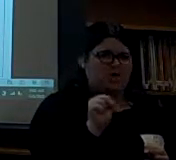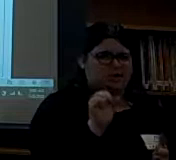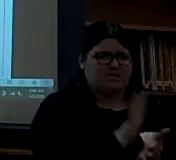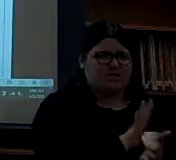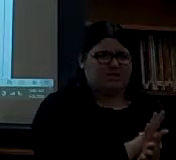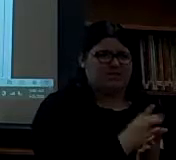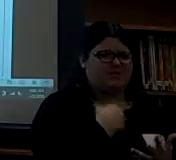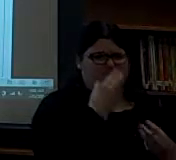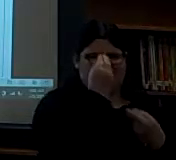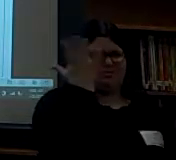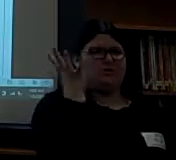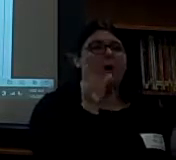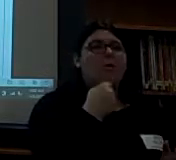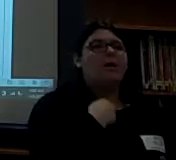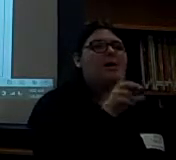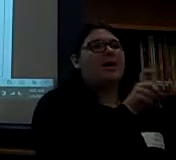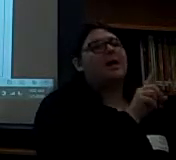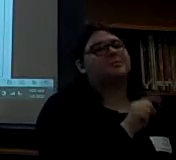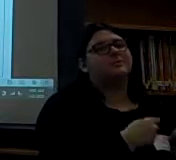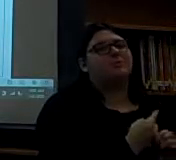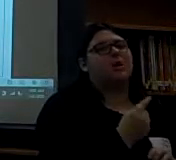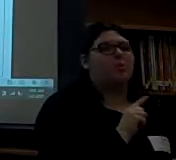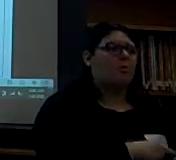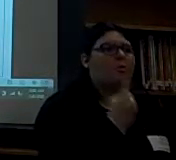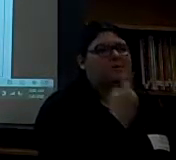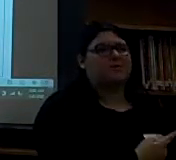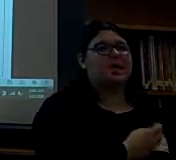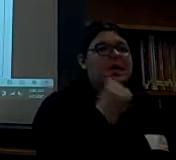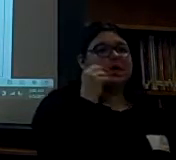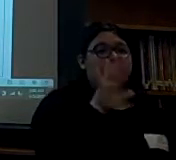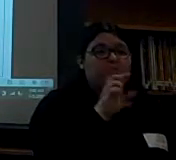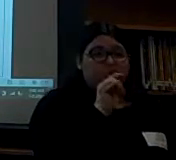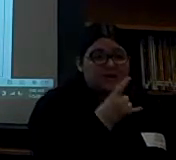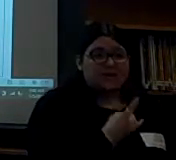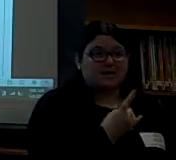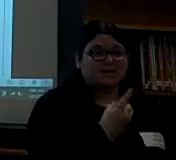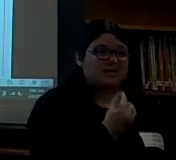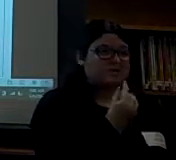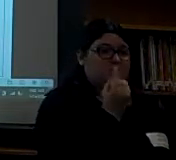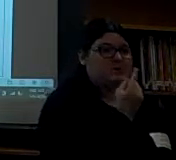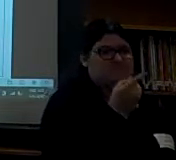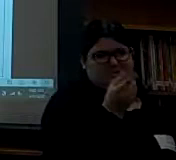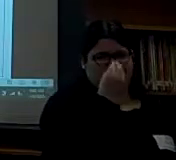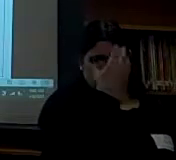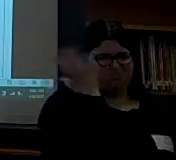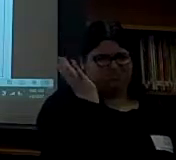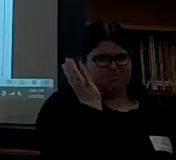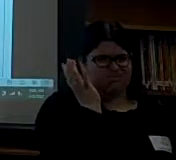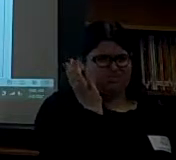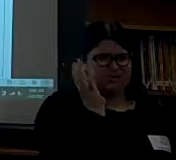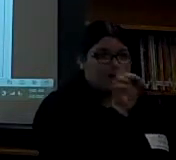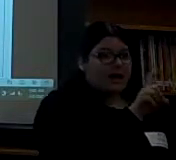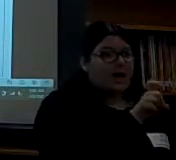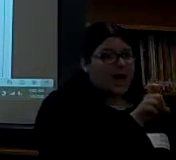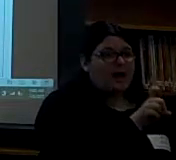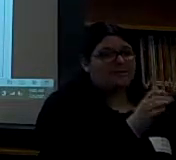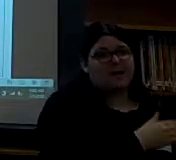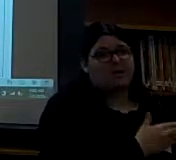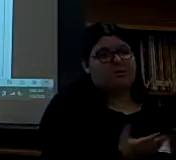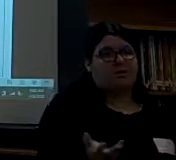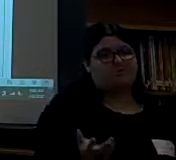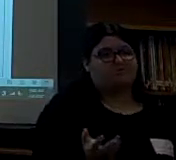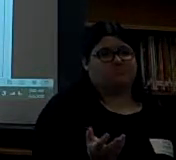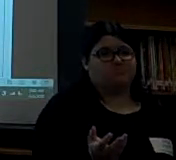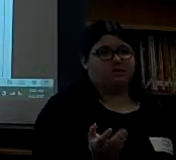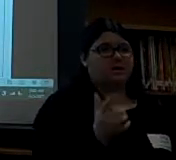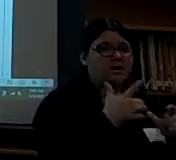I intentionally ask her about it at least once a day. If your kids are doing something that you don't care about, ask them about it anyway. I